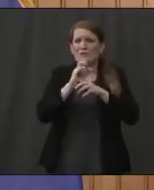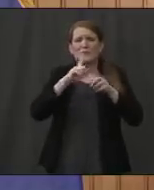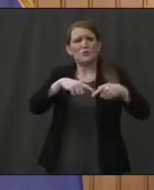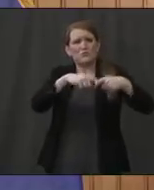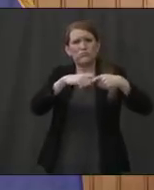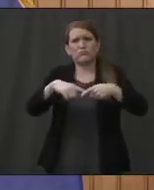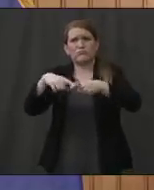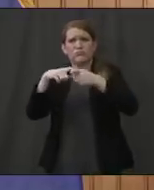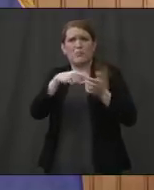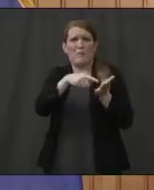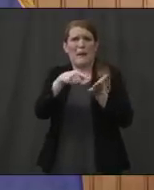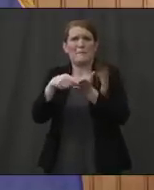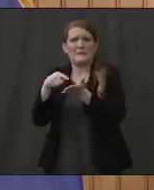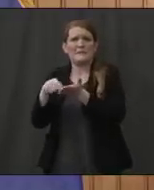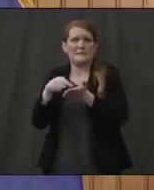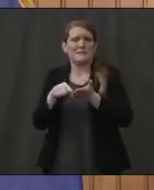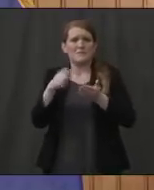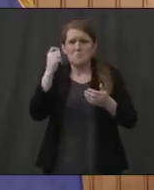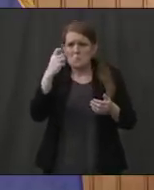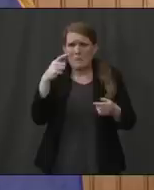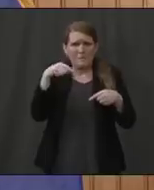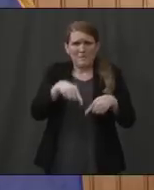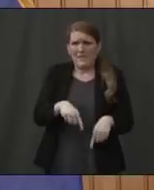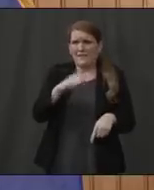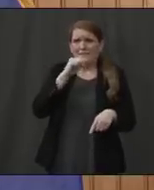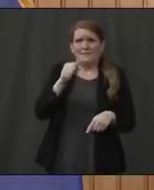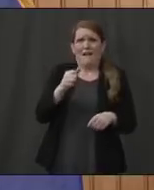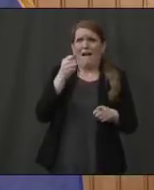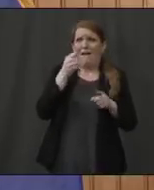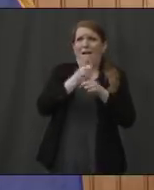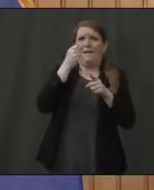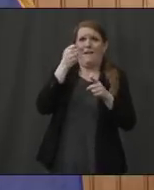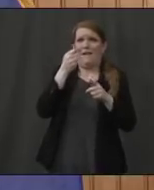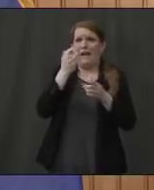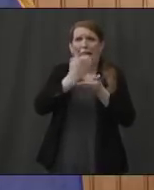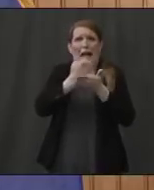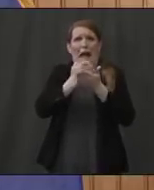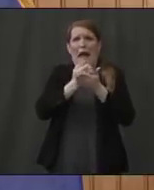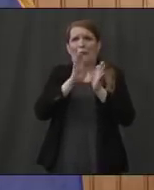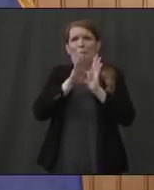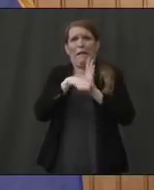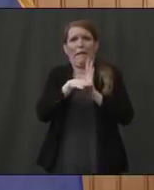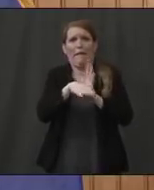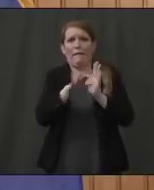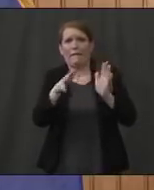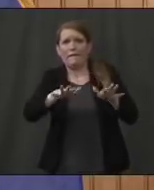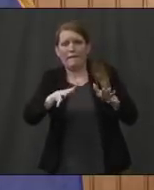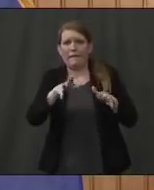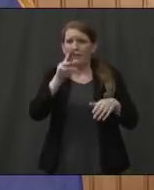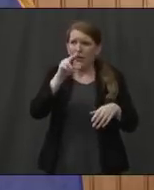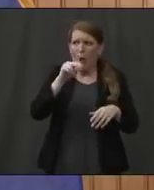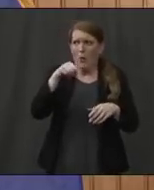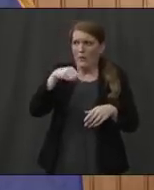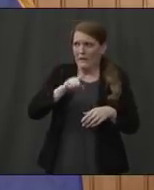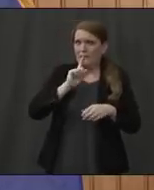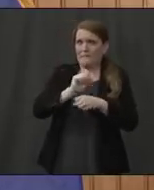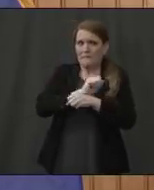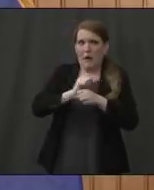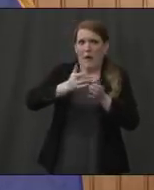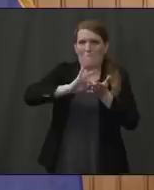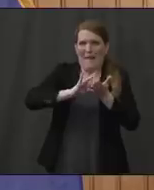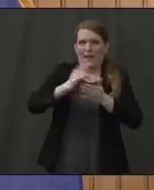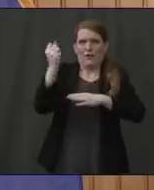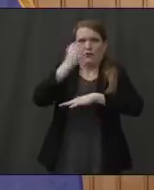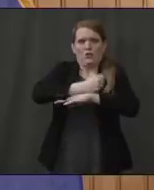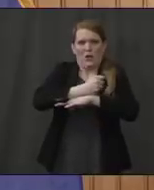not your everyday garden variety recession. This is a medical shutdown. I, as governor,